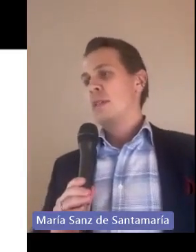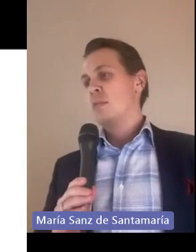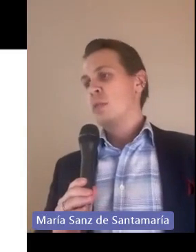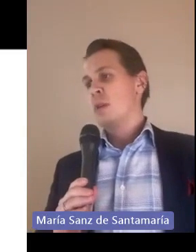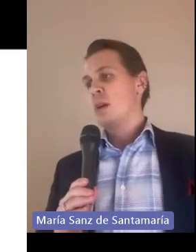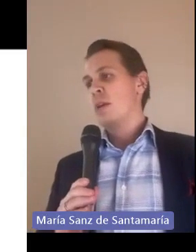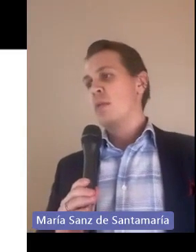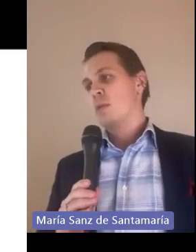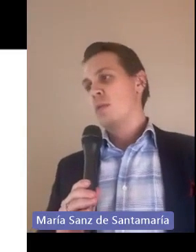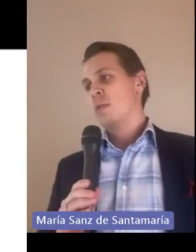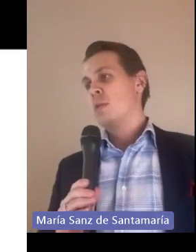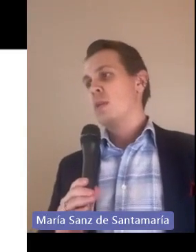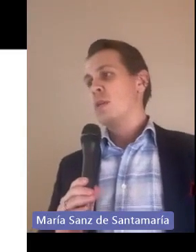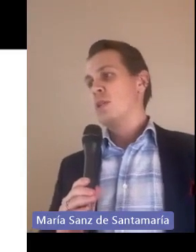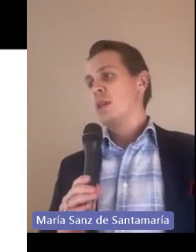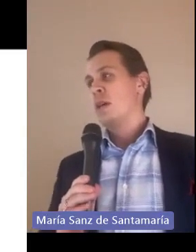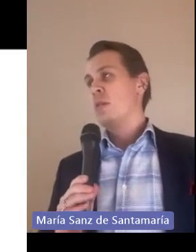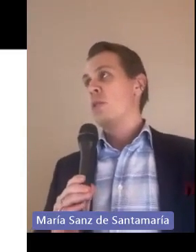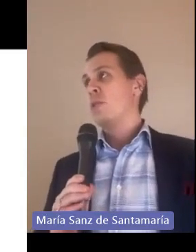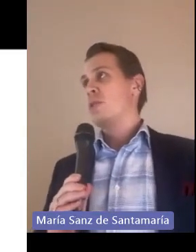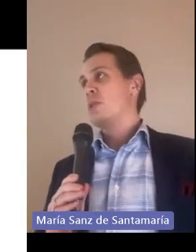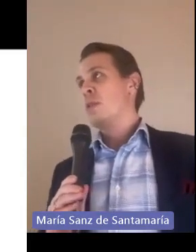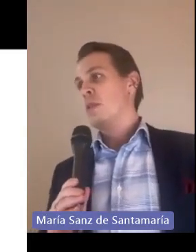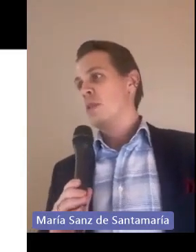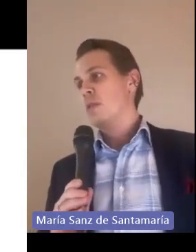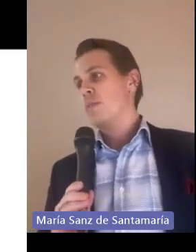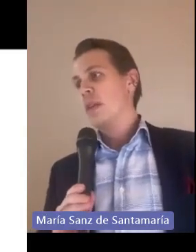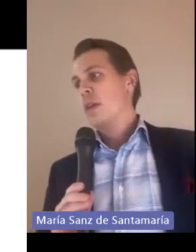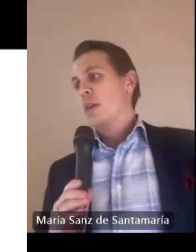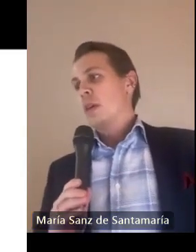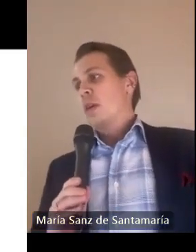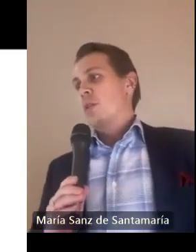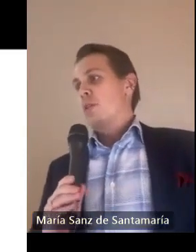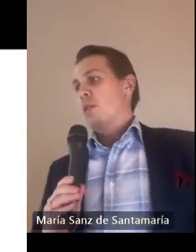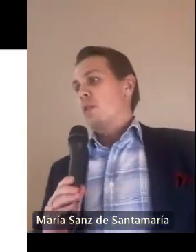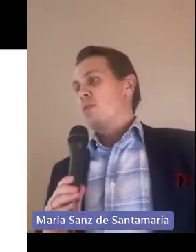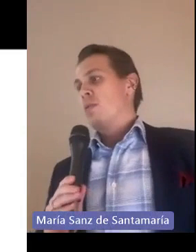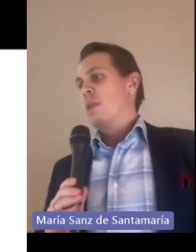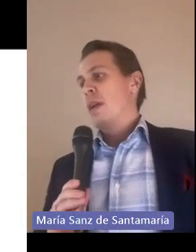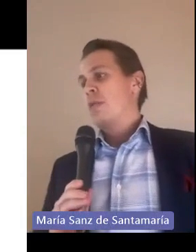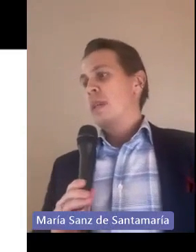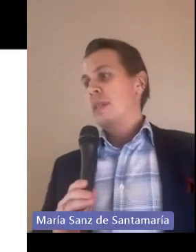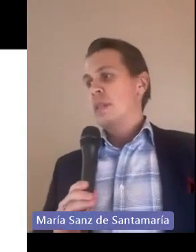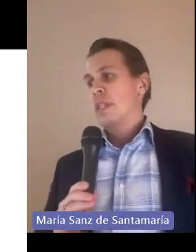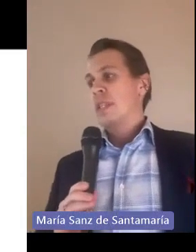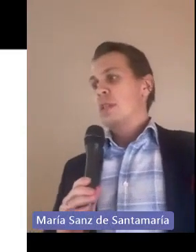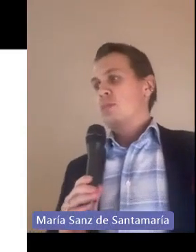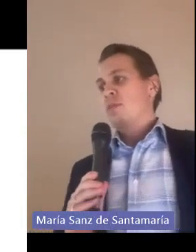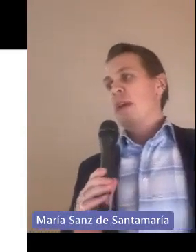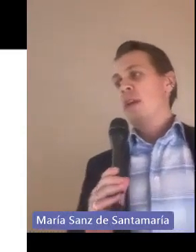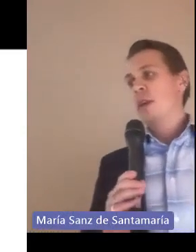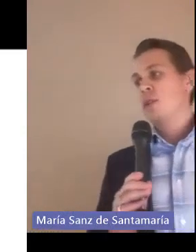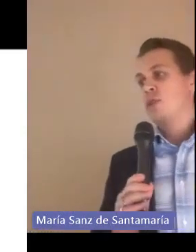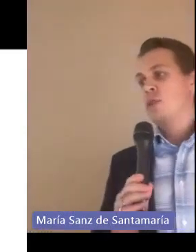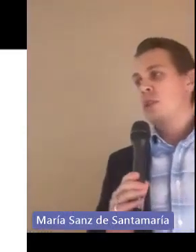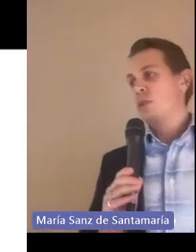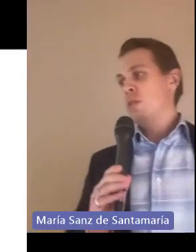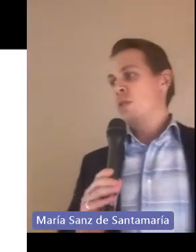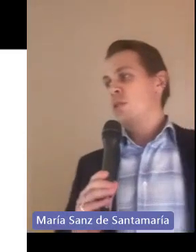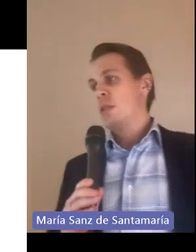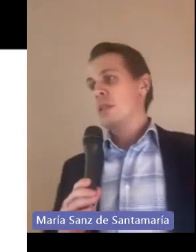local basketball and hockey courts into large-scale works of art. Through a variety of lessons and activities provided by the